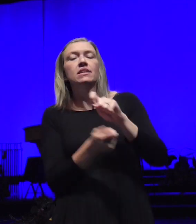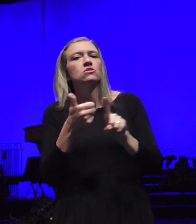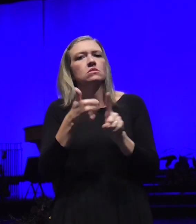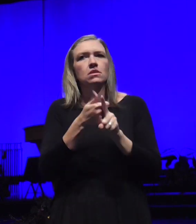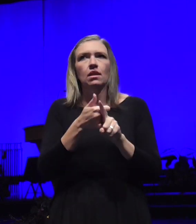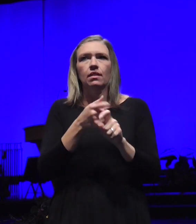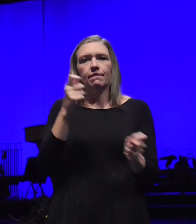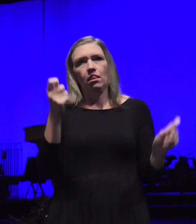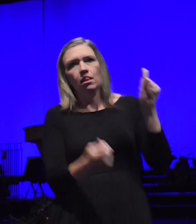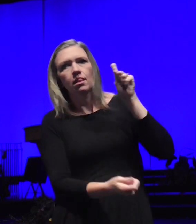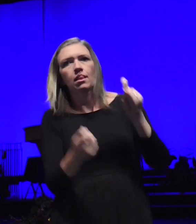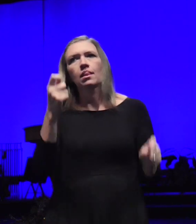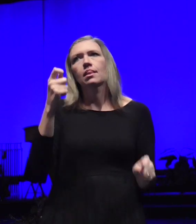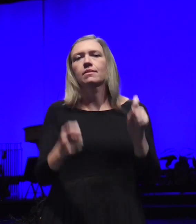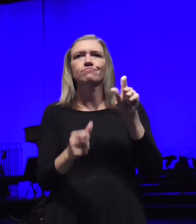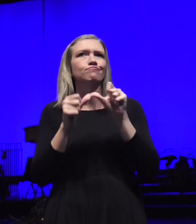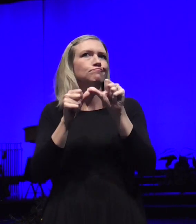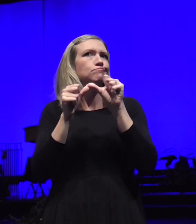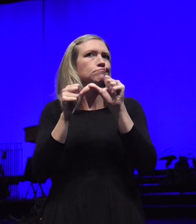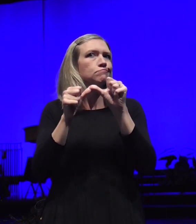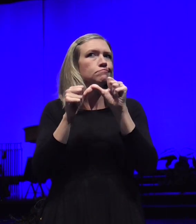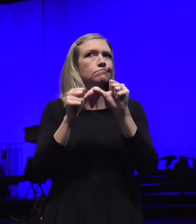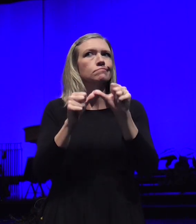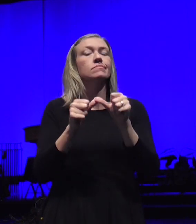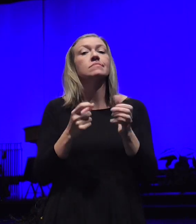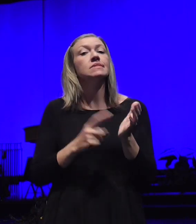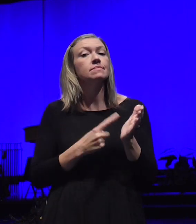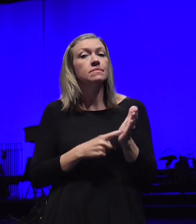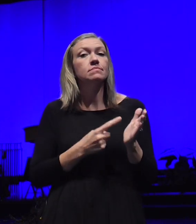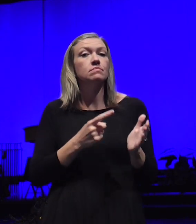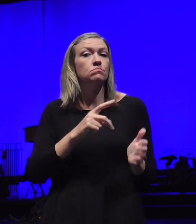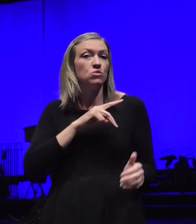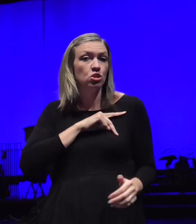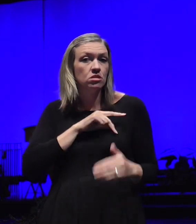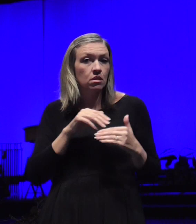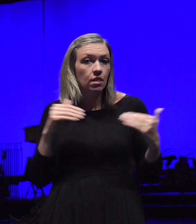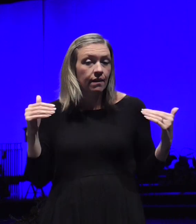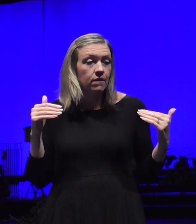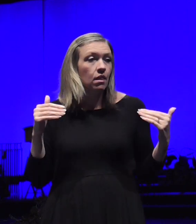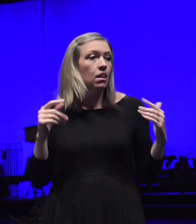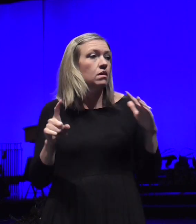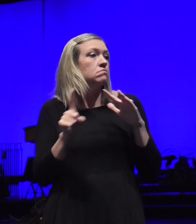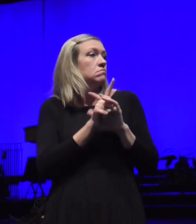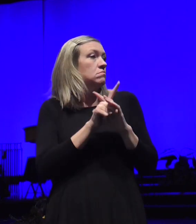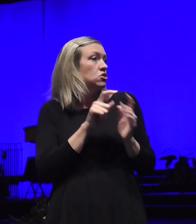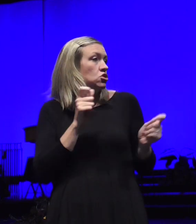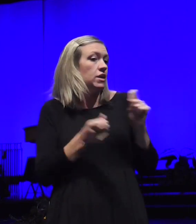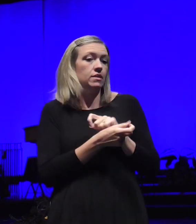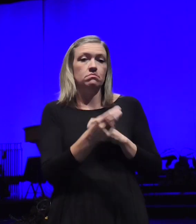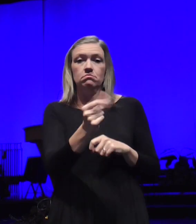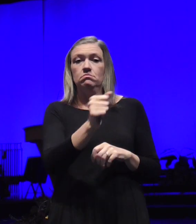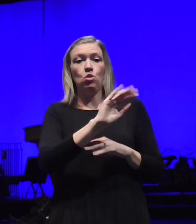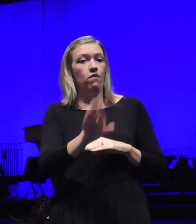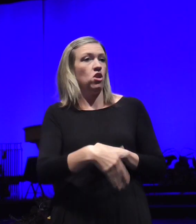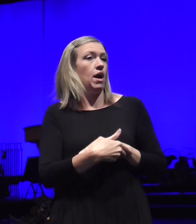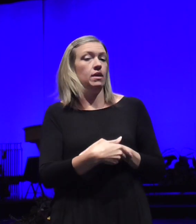shifter. And many times it's on a personal level for us. Change will come to us overnight, in seconds.